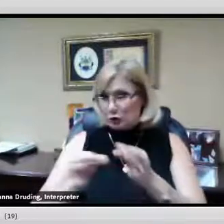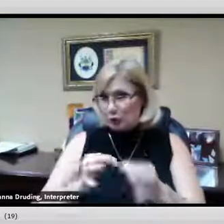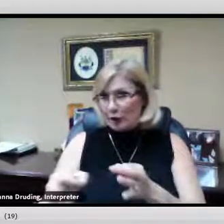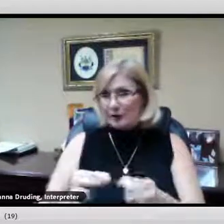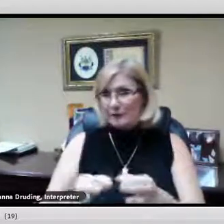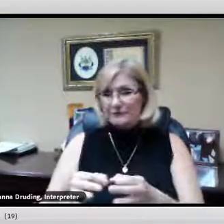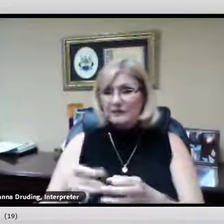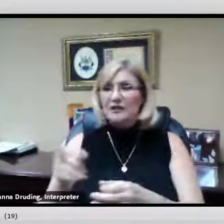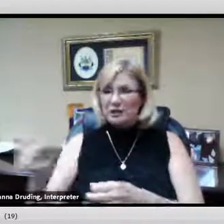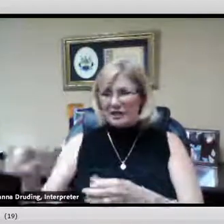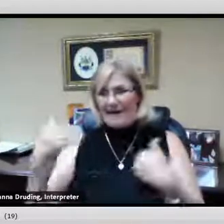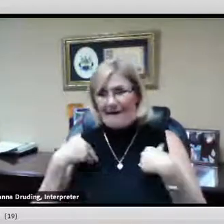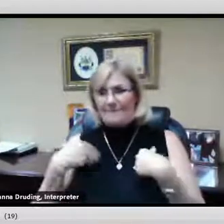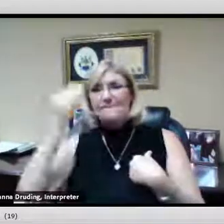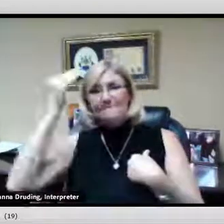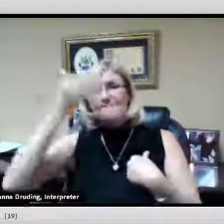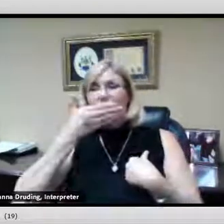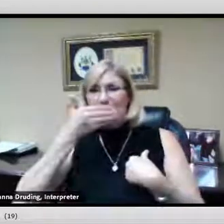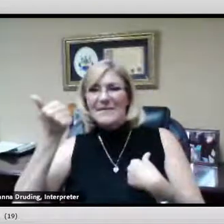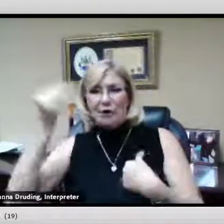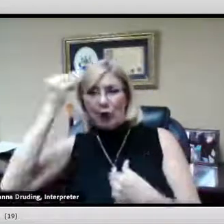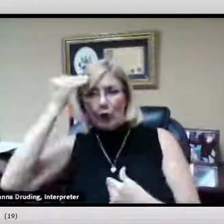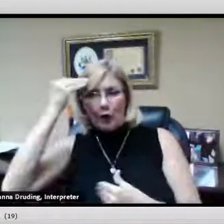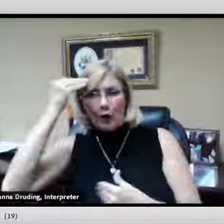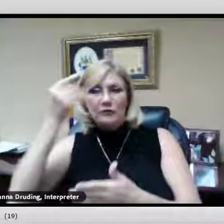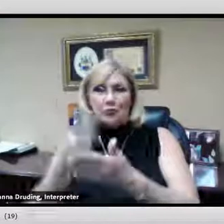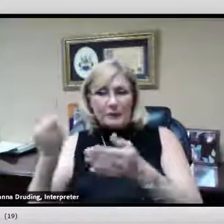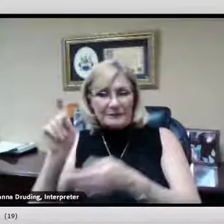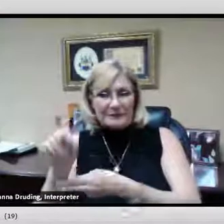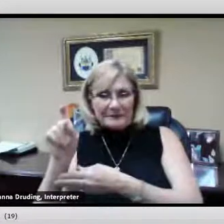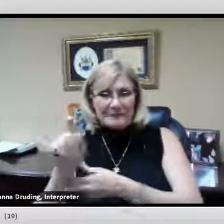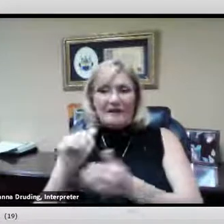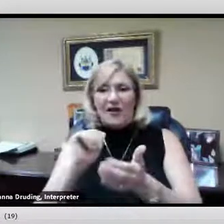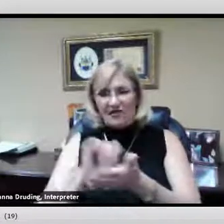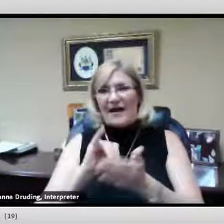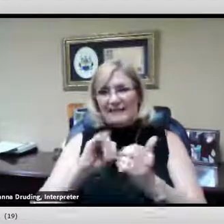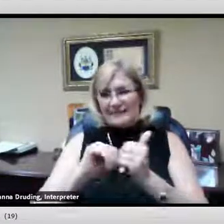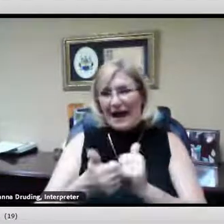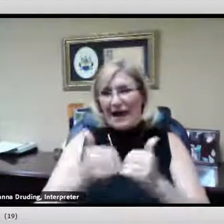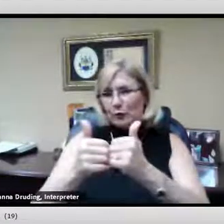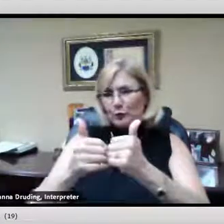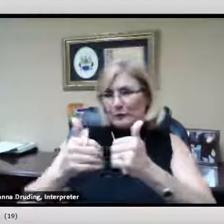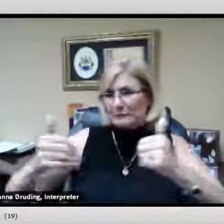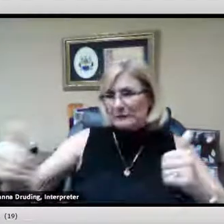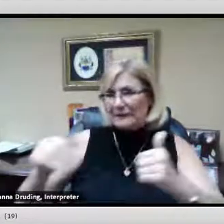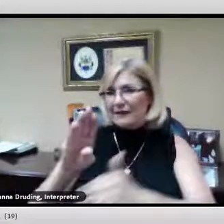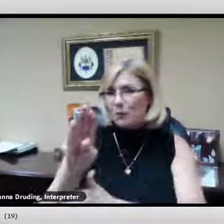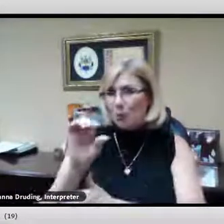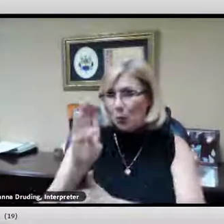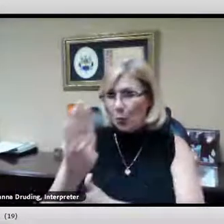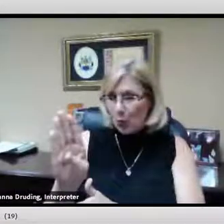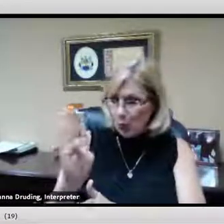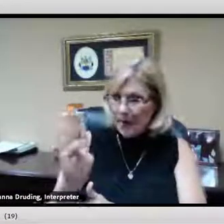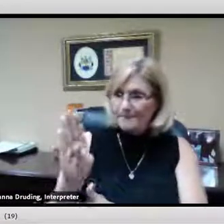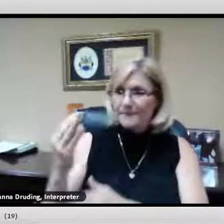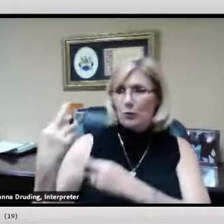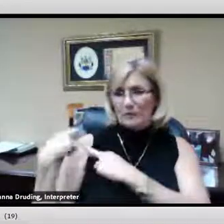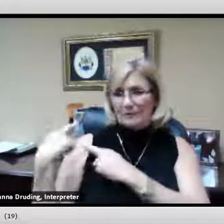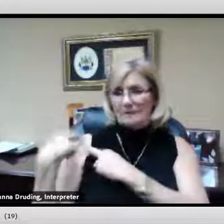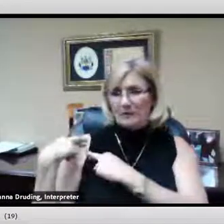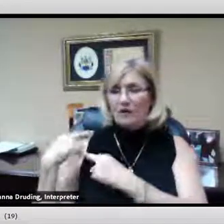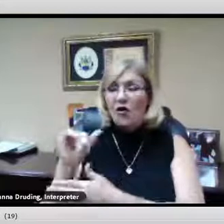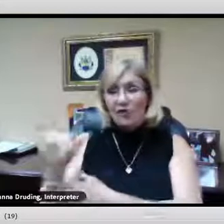knowledge of what's needed. And so that's how we have split those web editing responsibilities. That librarian